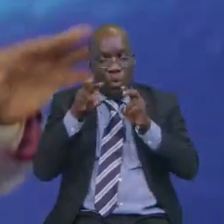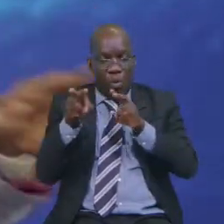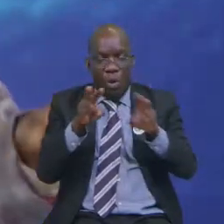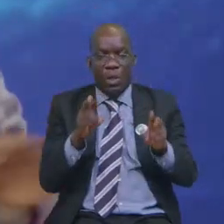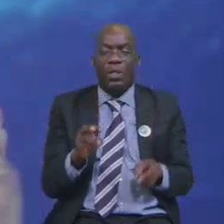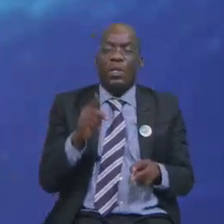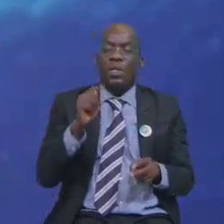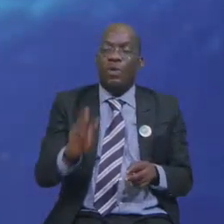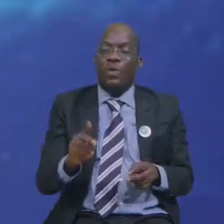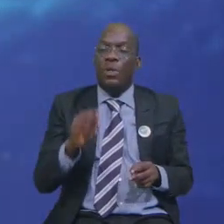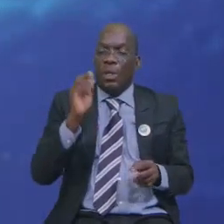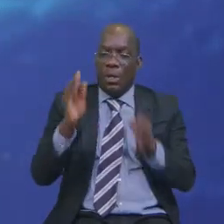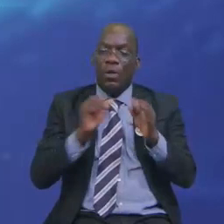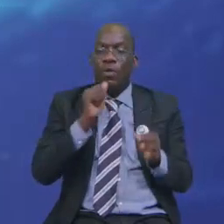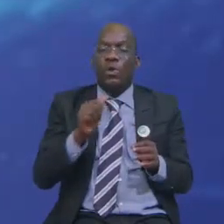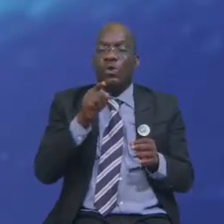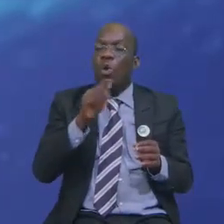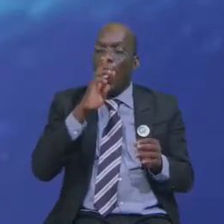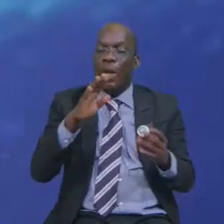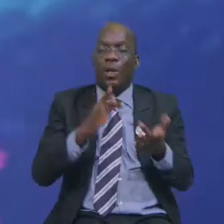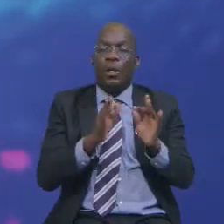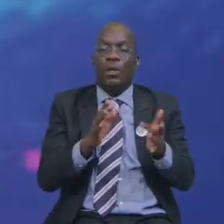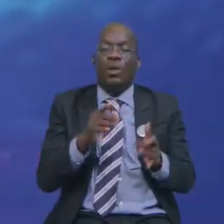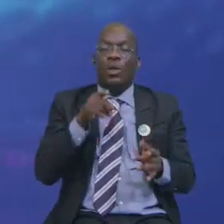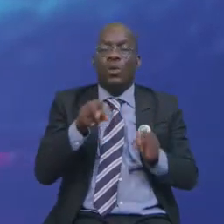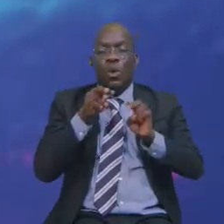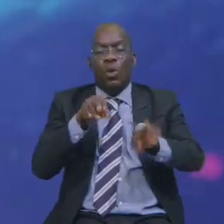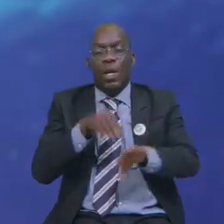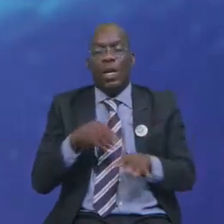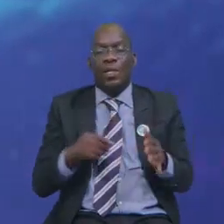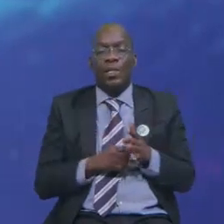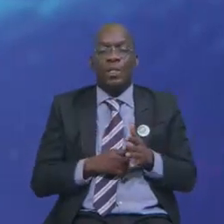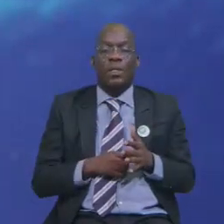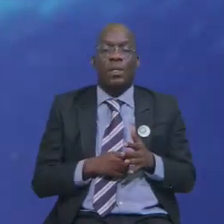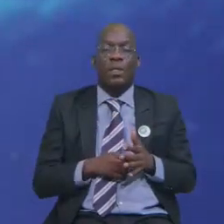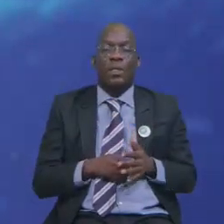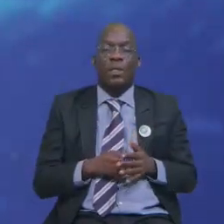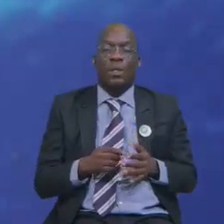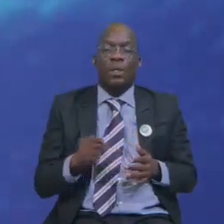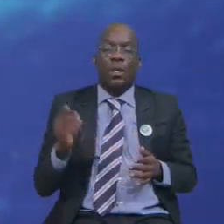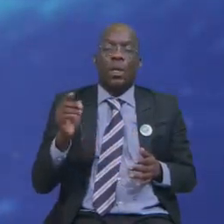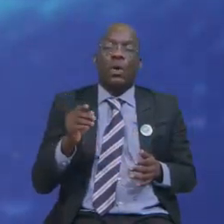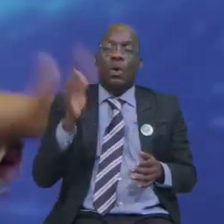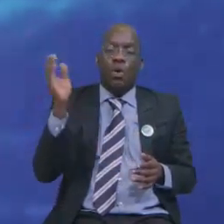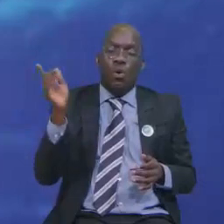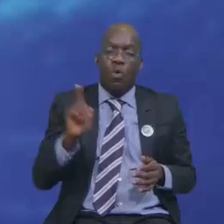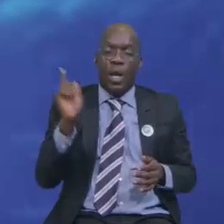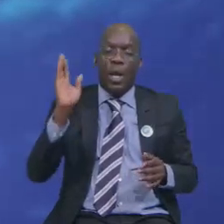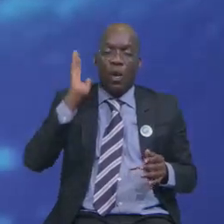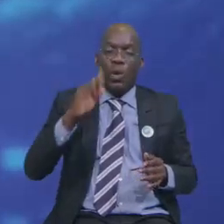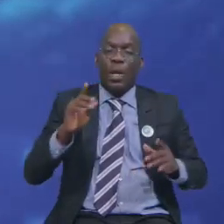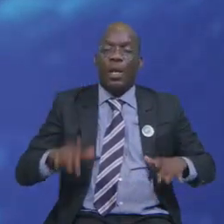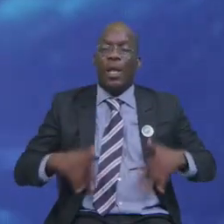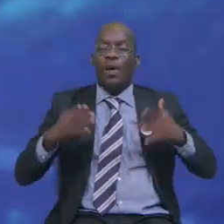you are looking at this and that. Where will life go at that rate? But